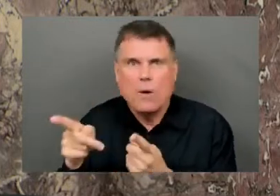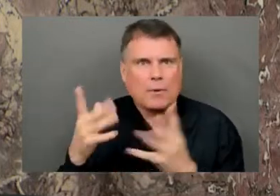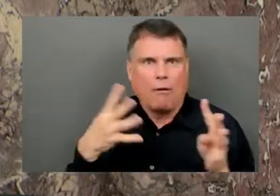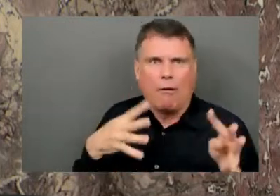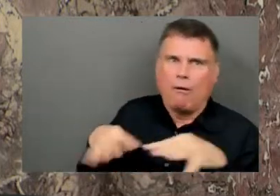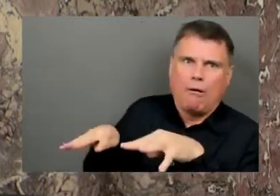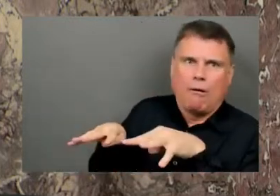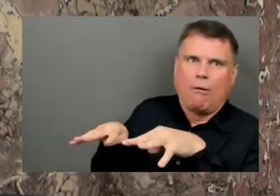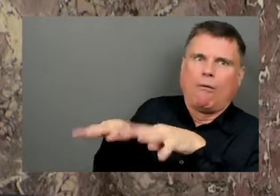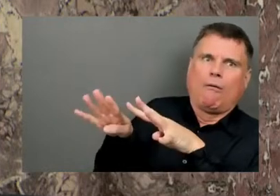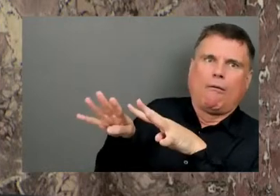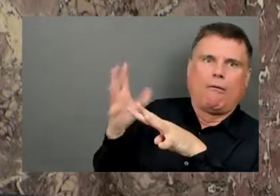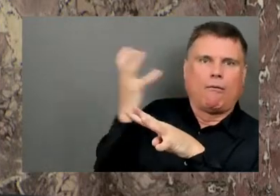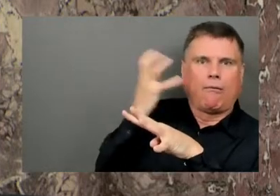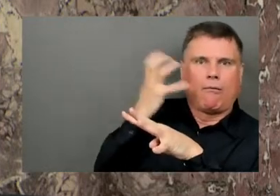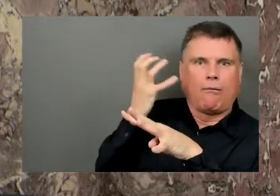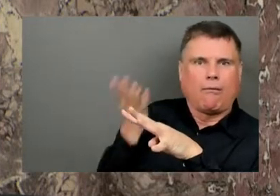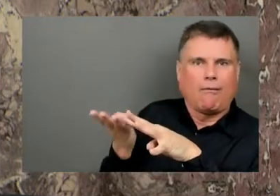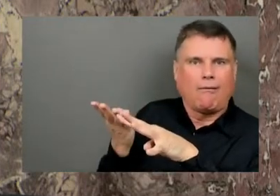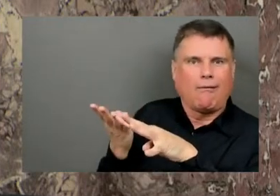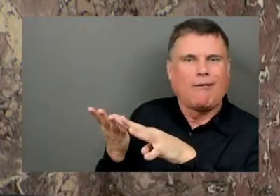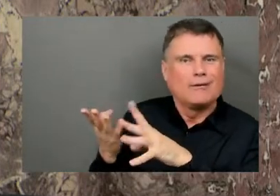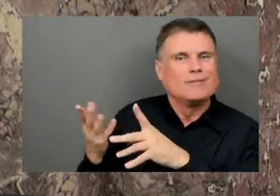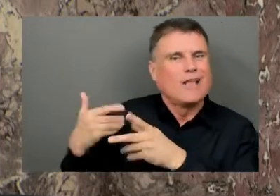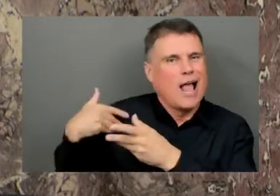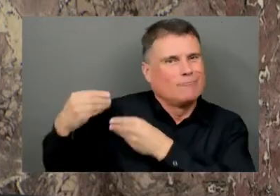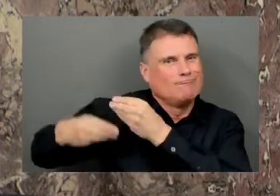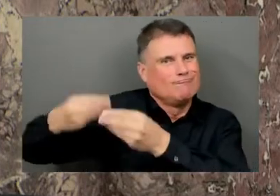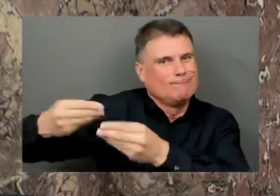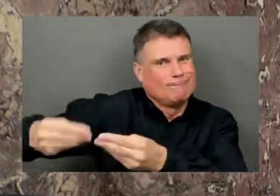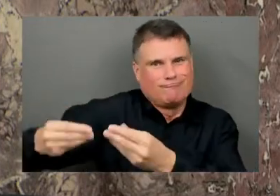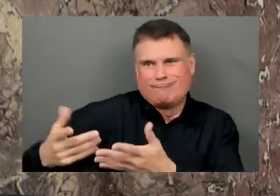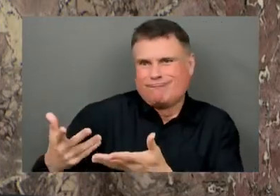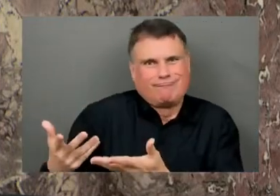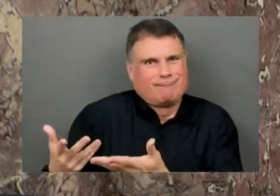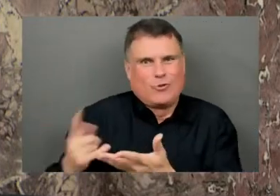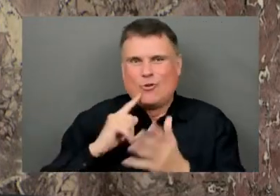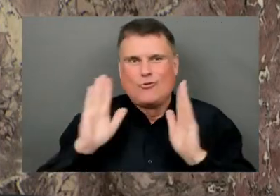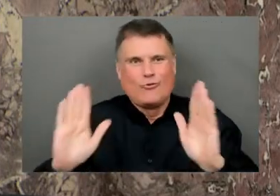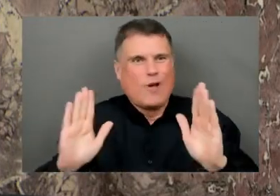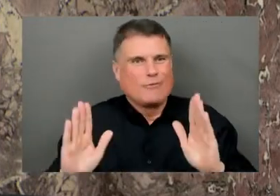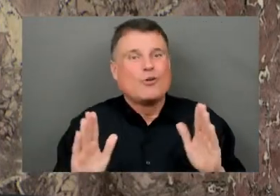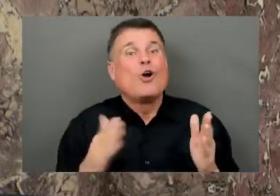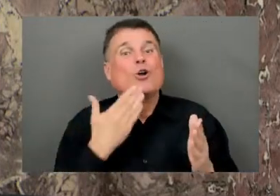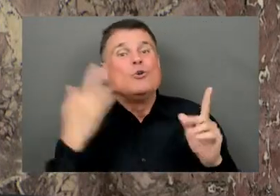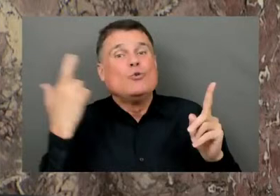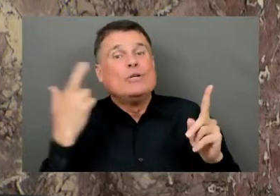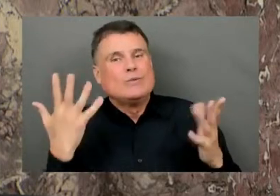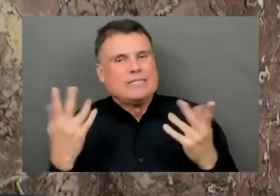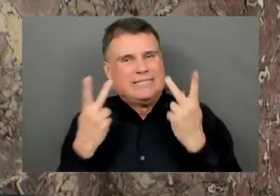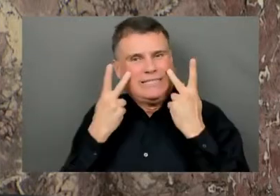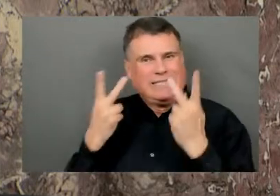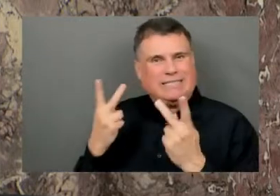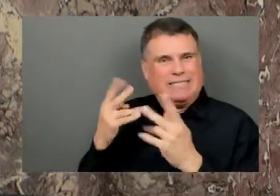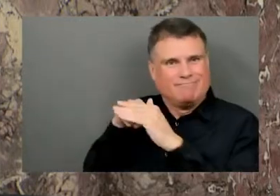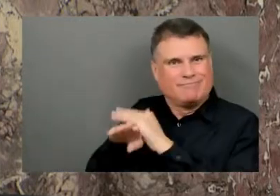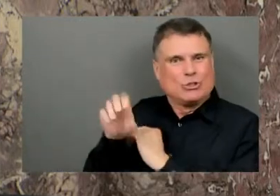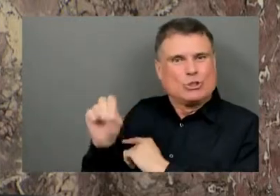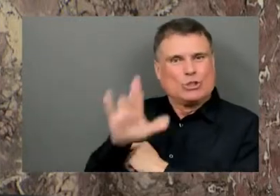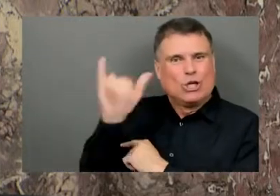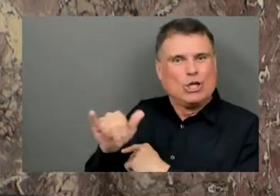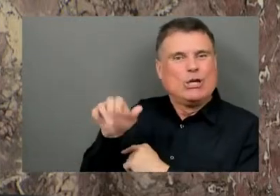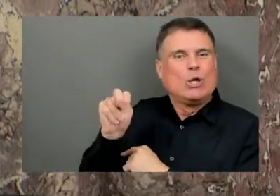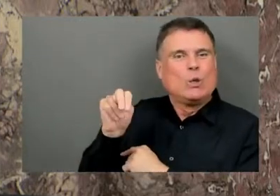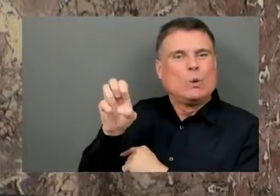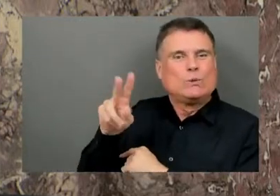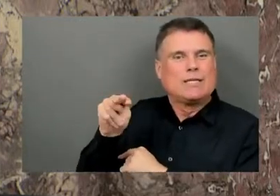Mr. Speaker, now you have another good reason to come and visit Surrey Newton, Mr. Speaker. At the same time, come say hello to Jajar Singh. And